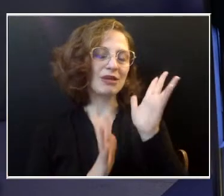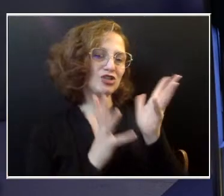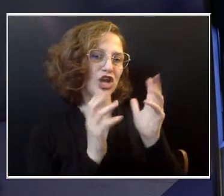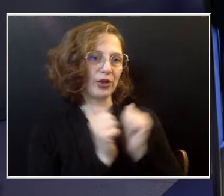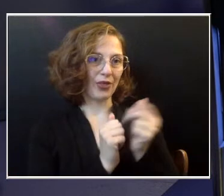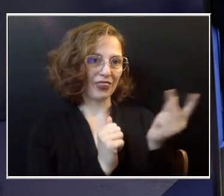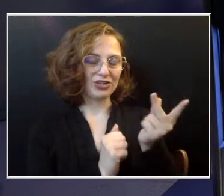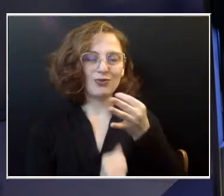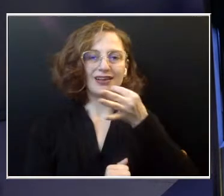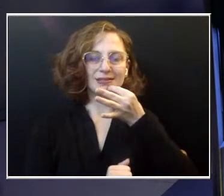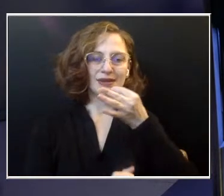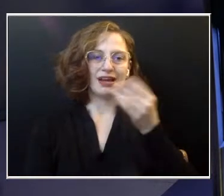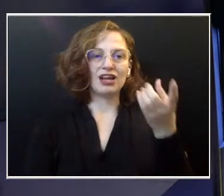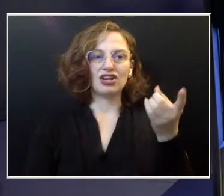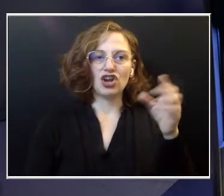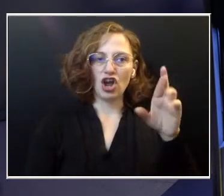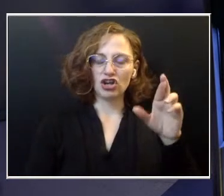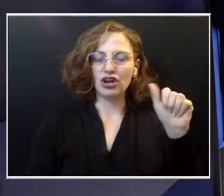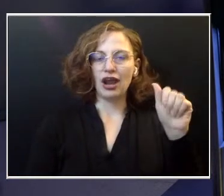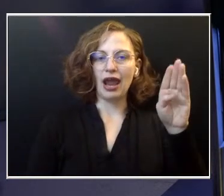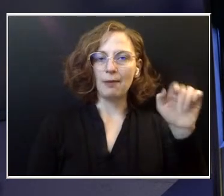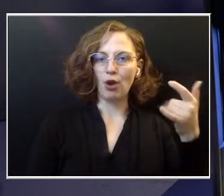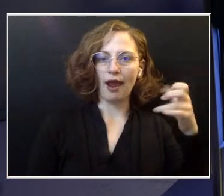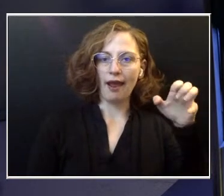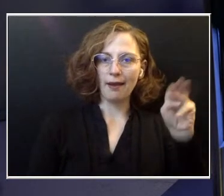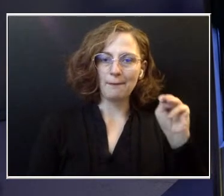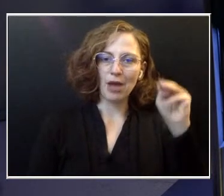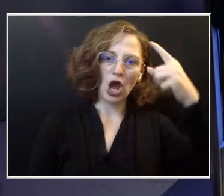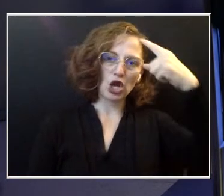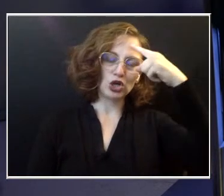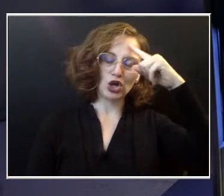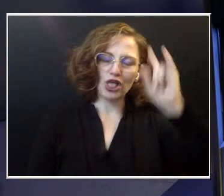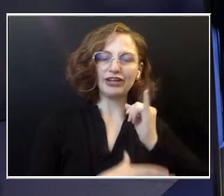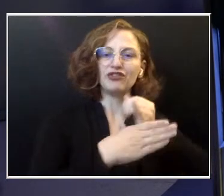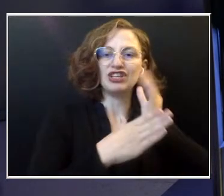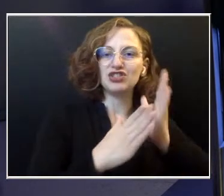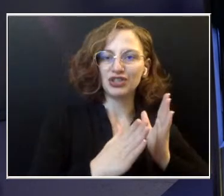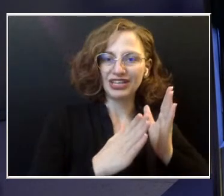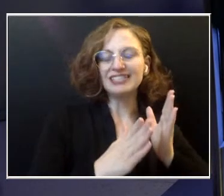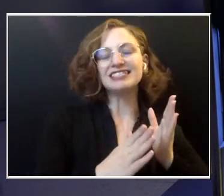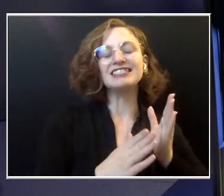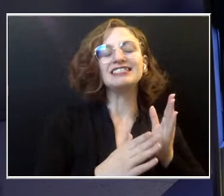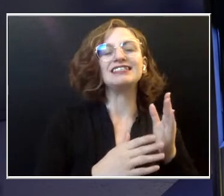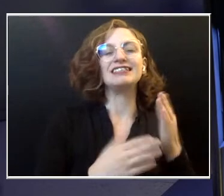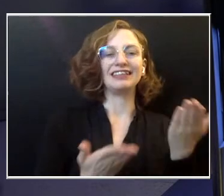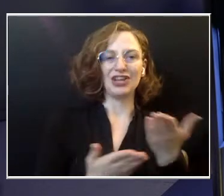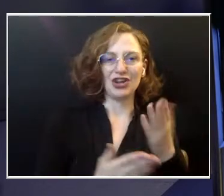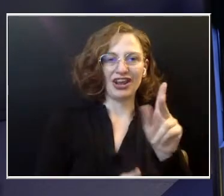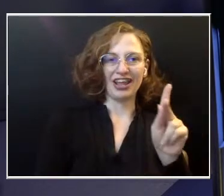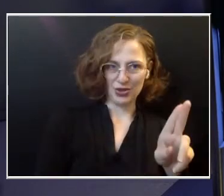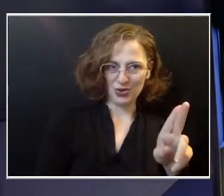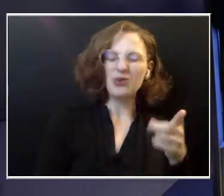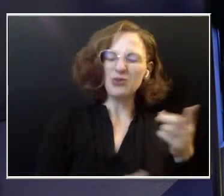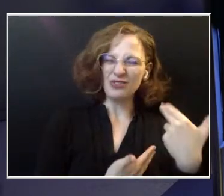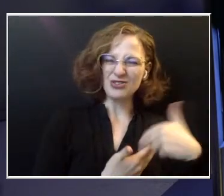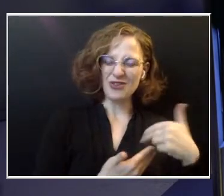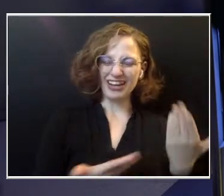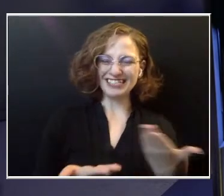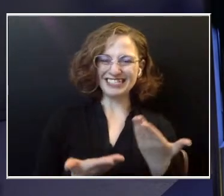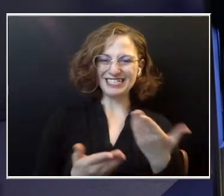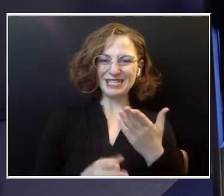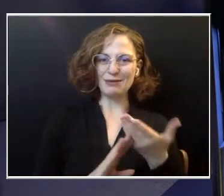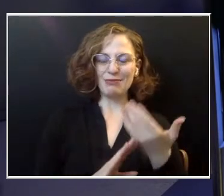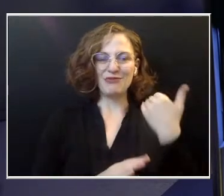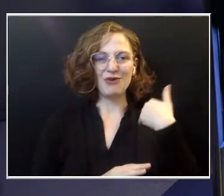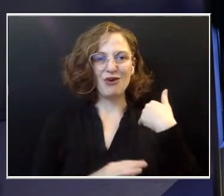Abraham. He is a neurointerventionalist here at the University of Kansas Health System. And Dr. Abraham, you've been on the program before to kind of explain this special way that you take these